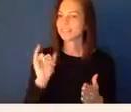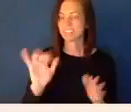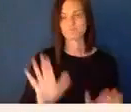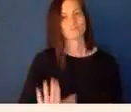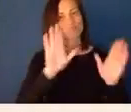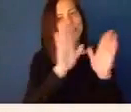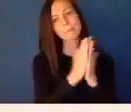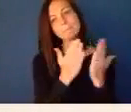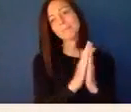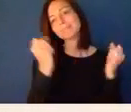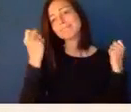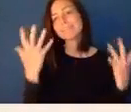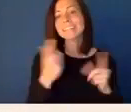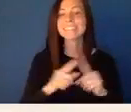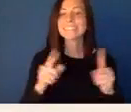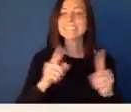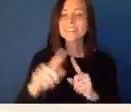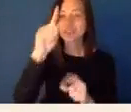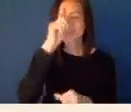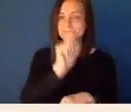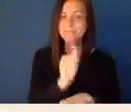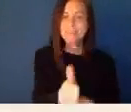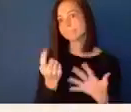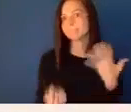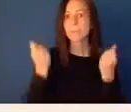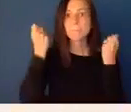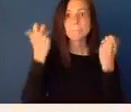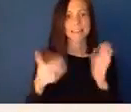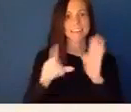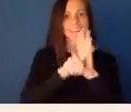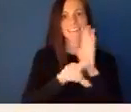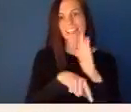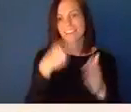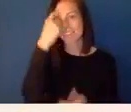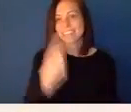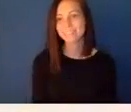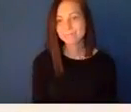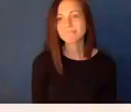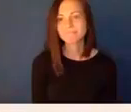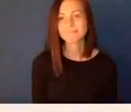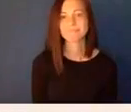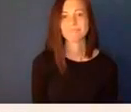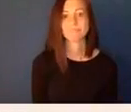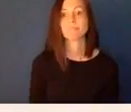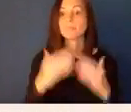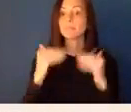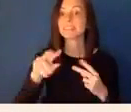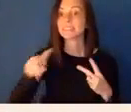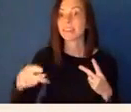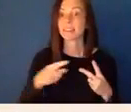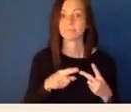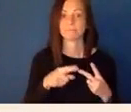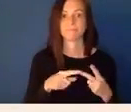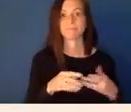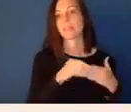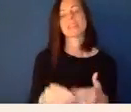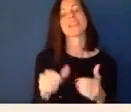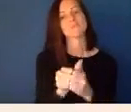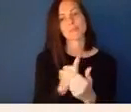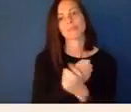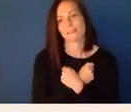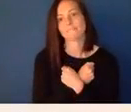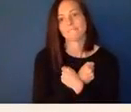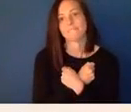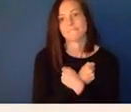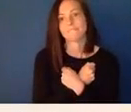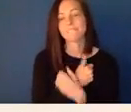many mindset leaders, and it's really a phenomenal way. The second one is to lead with love. So,